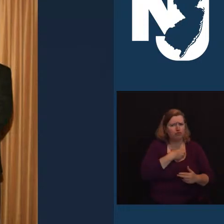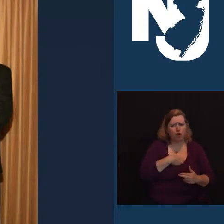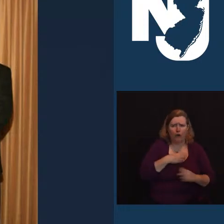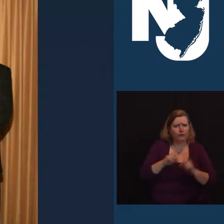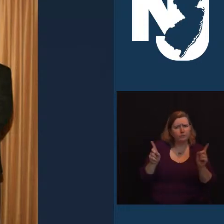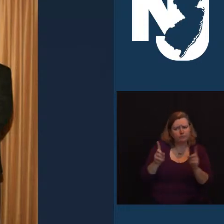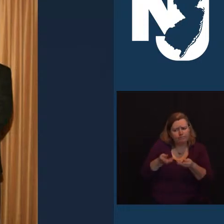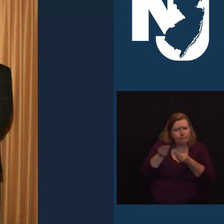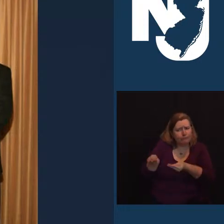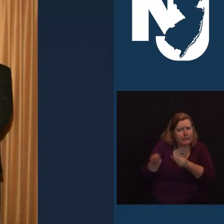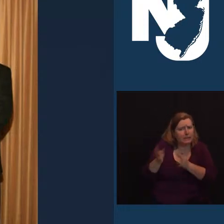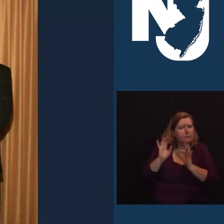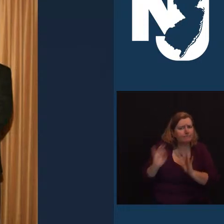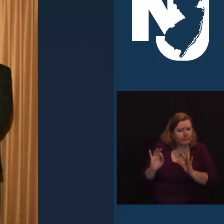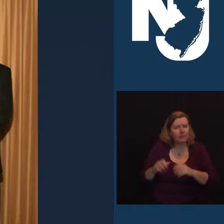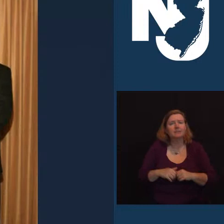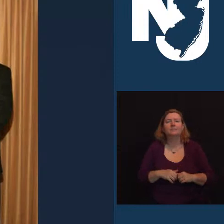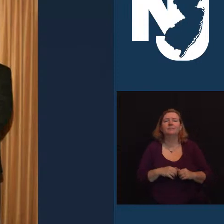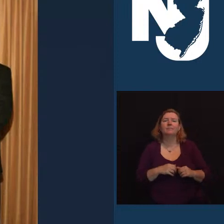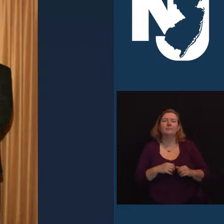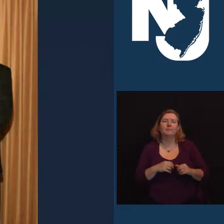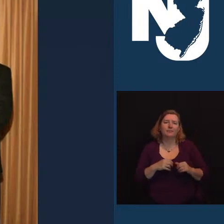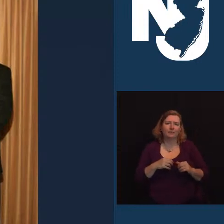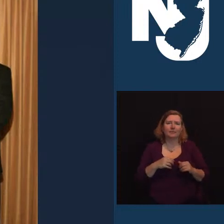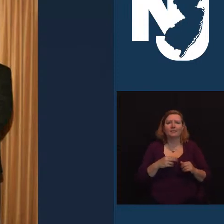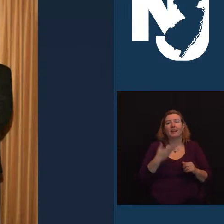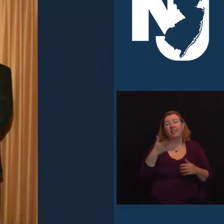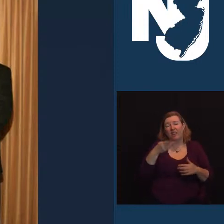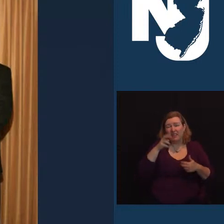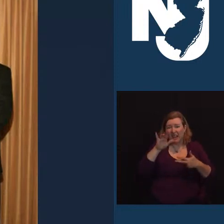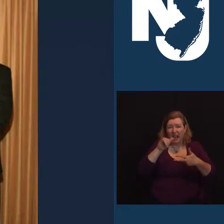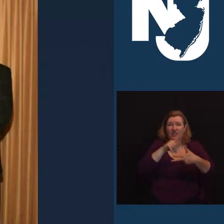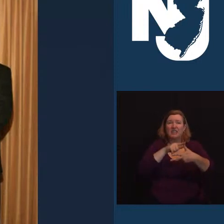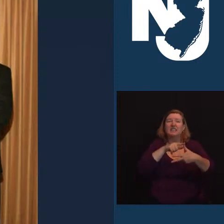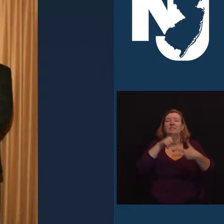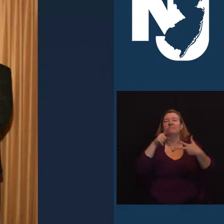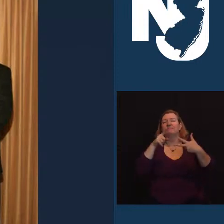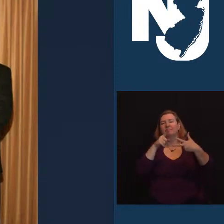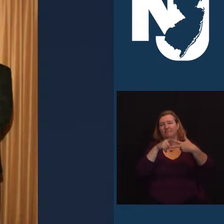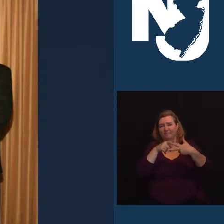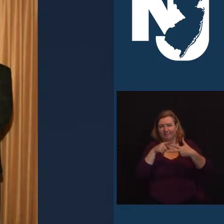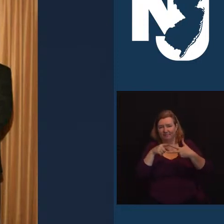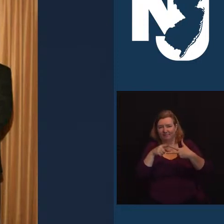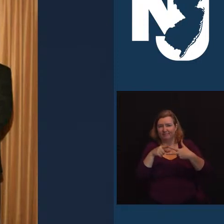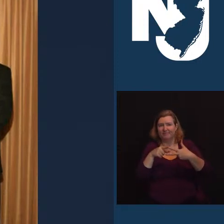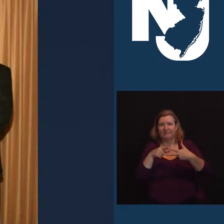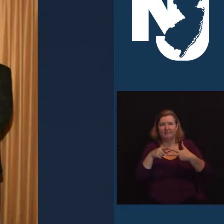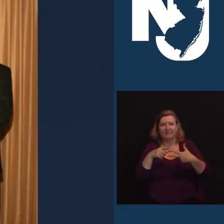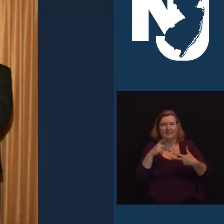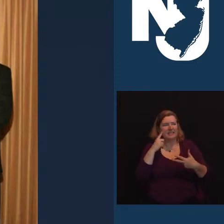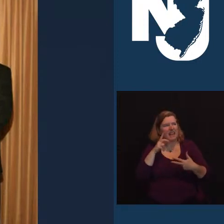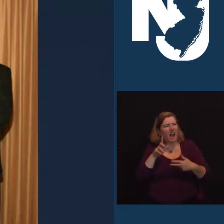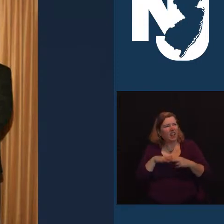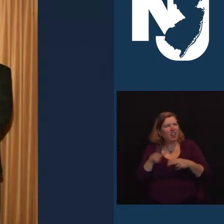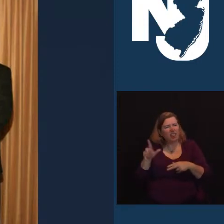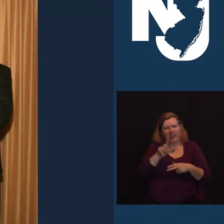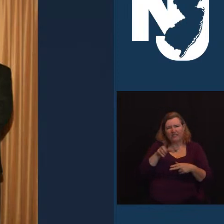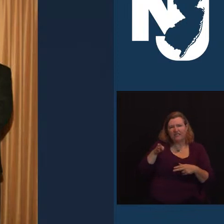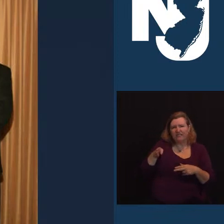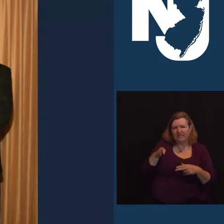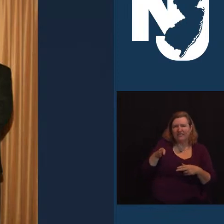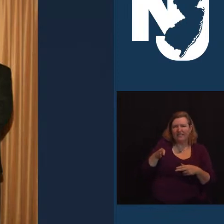leaves behind her Harry, and Harry is to our left and her right. Please keep him in your prayers. He's had some health